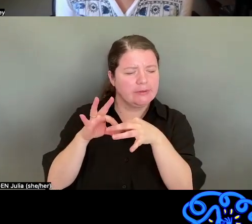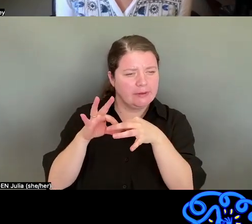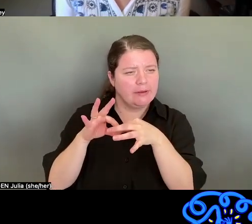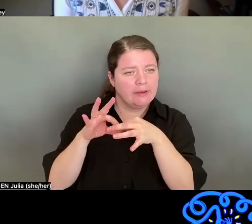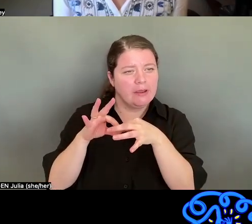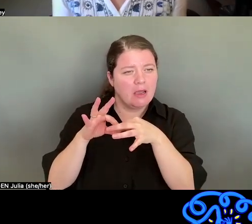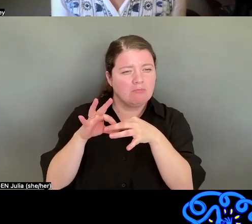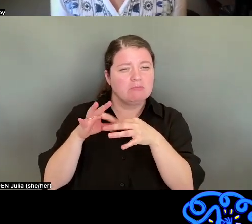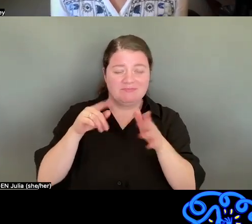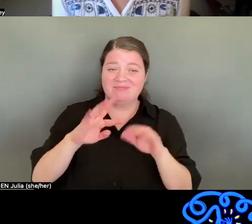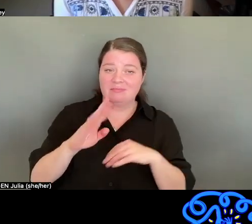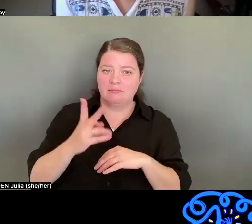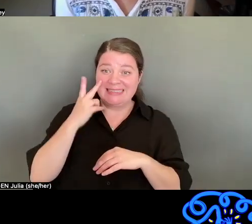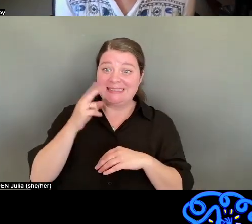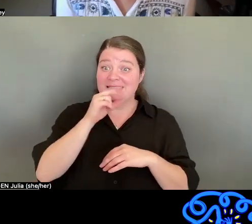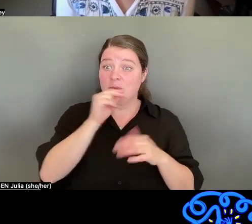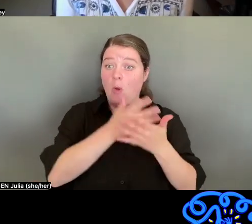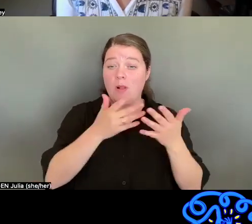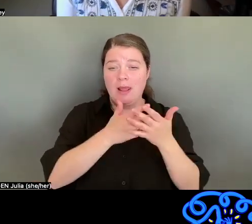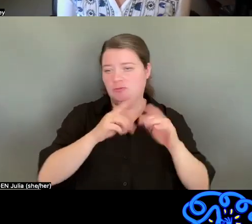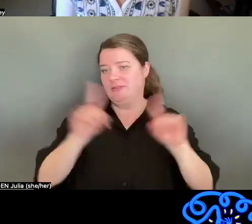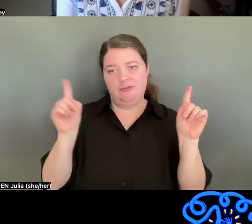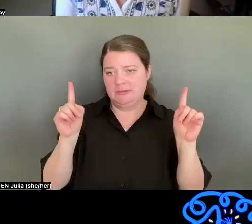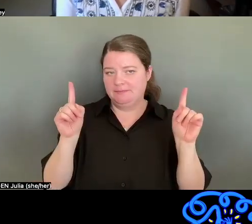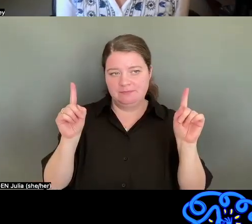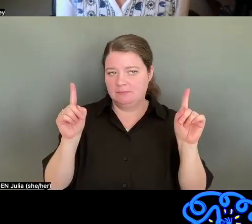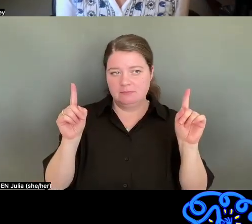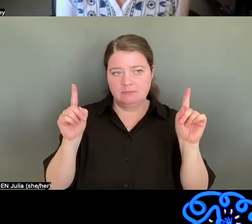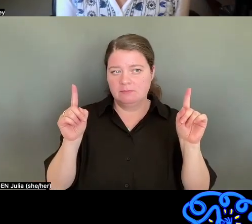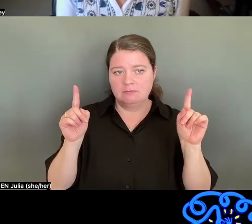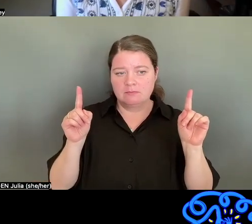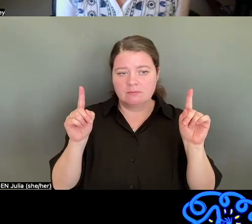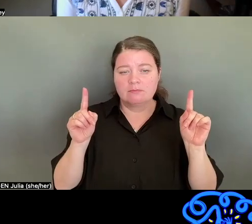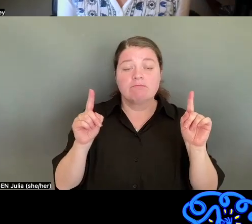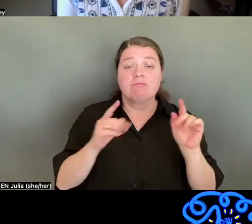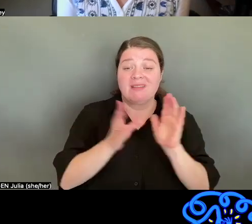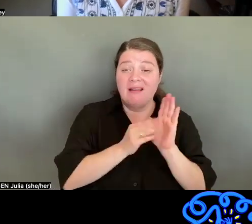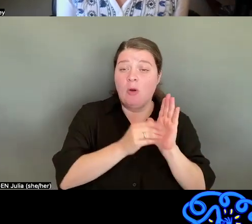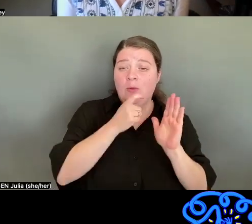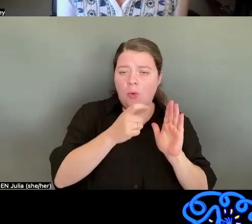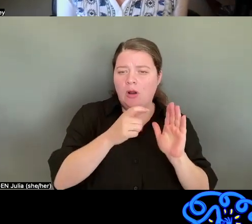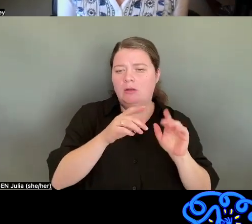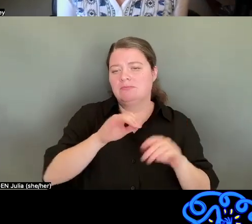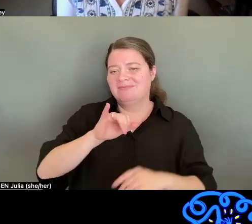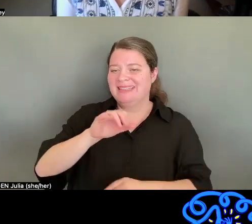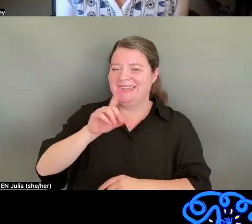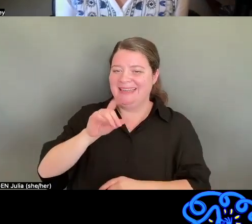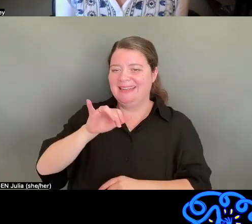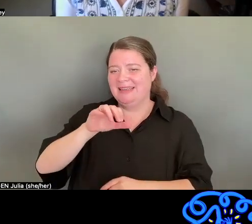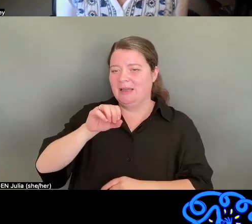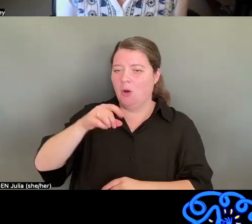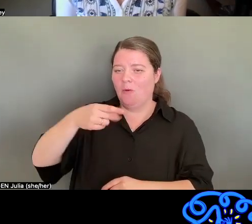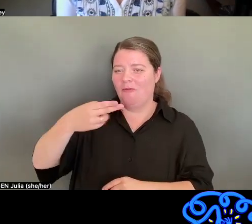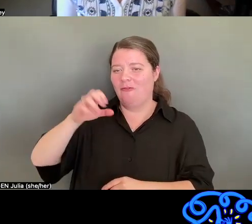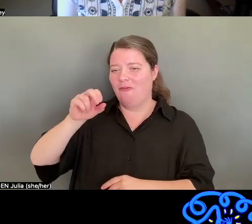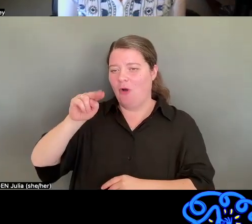because this isn't what you see for spoken languages. In spoken languages, iconic words like idiophones or sound symbolic words